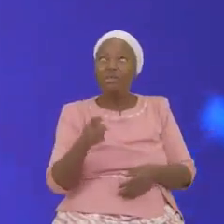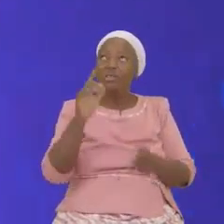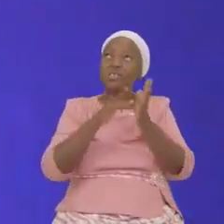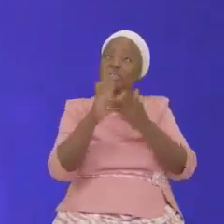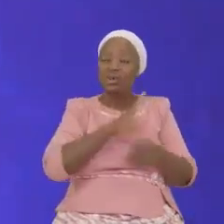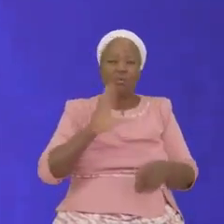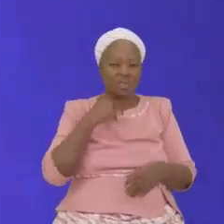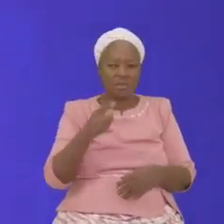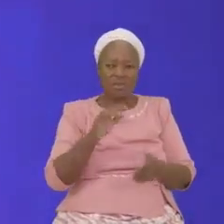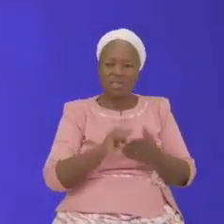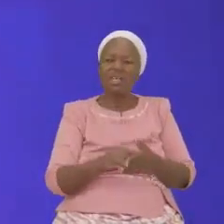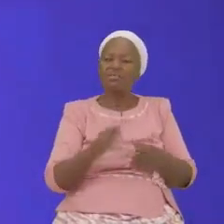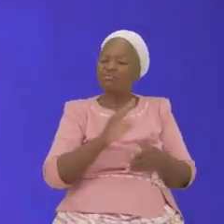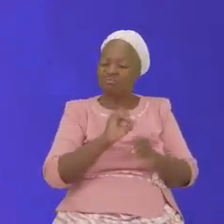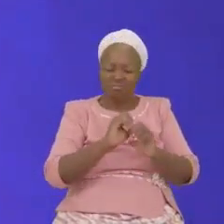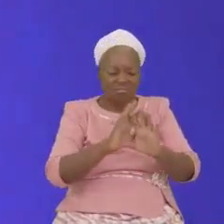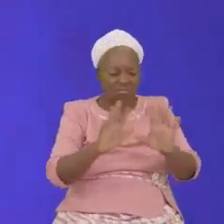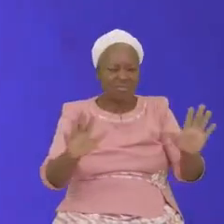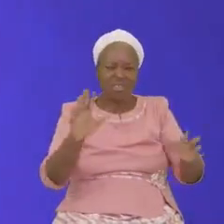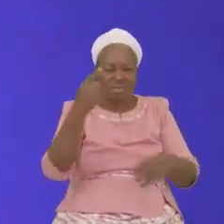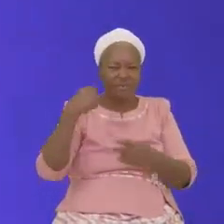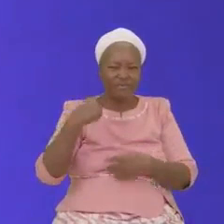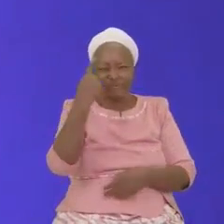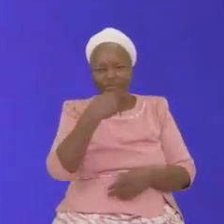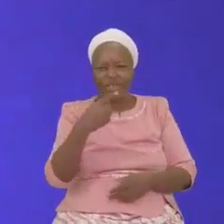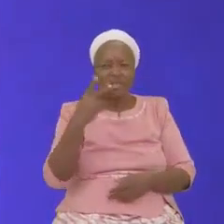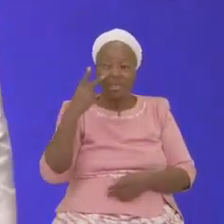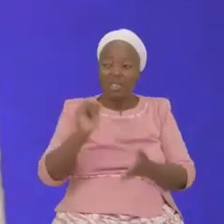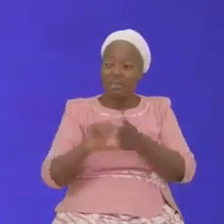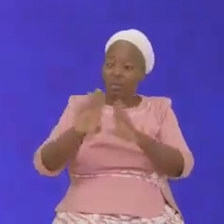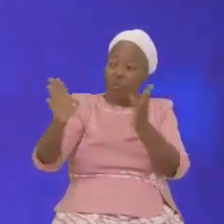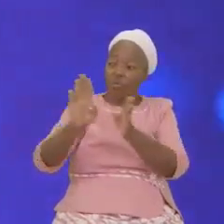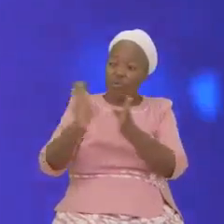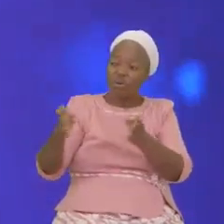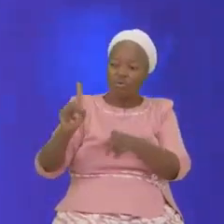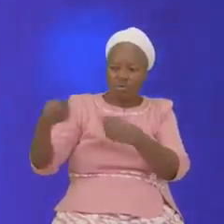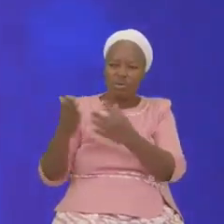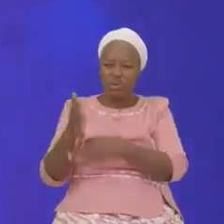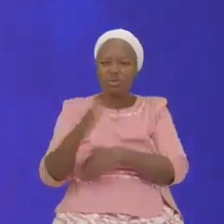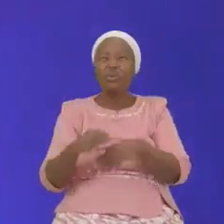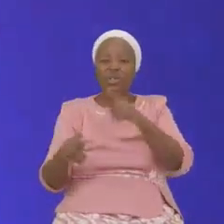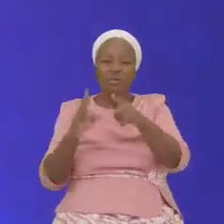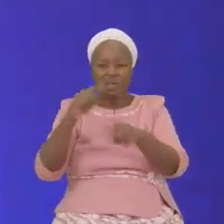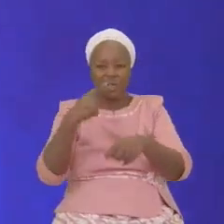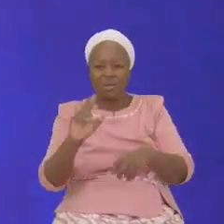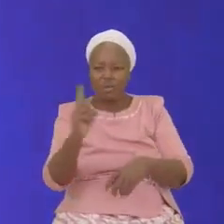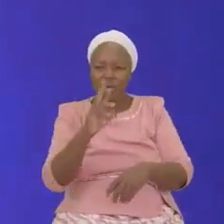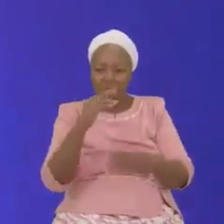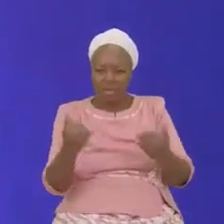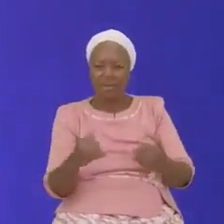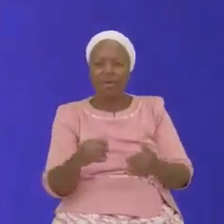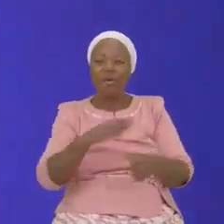that brighten up. Look at the open door and go through. He will tell you, where are you?